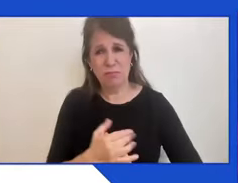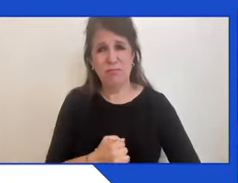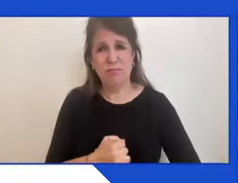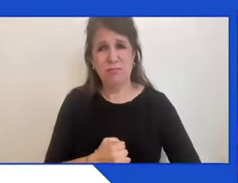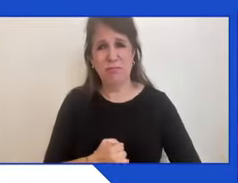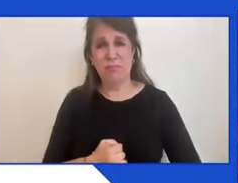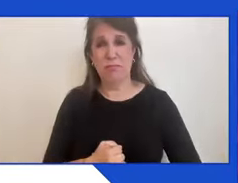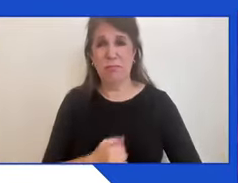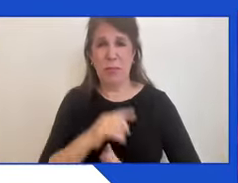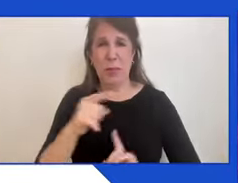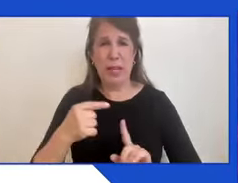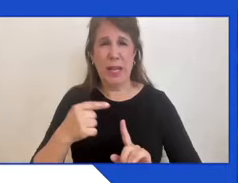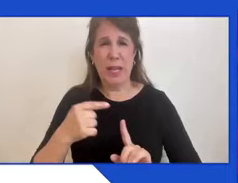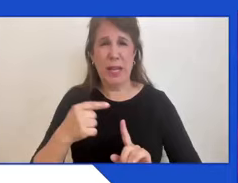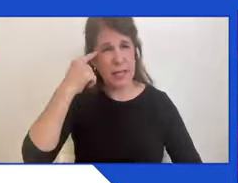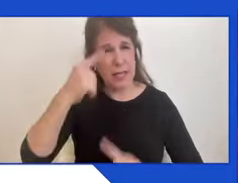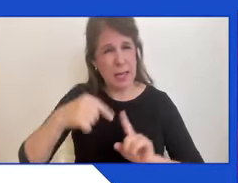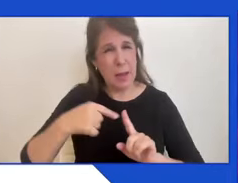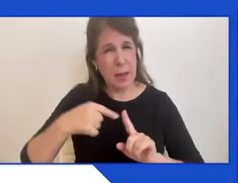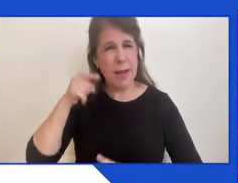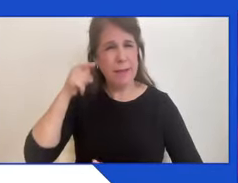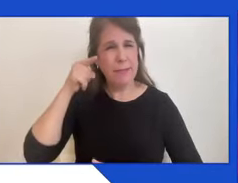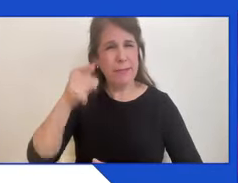When I think about what's happening over there,